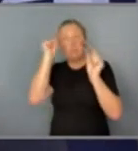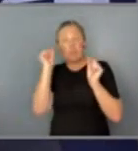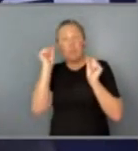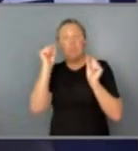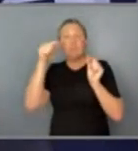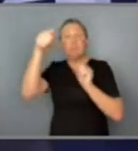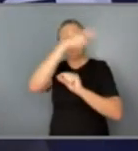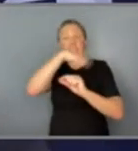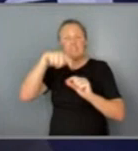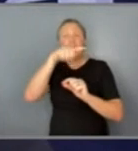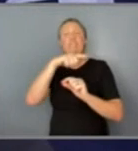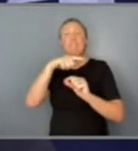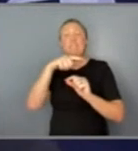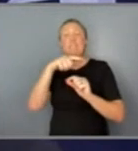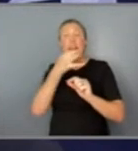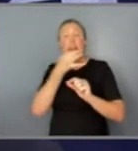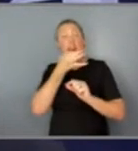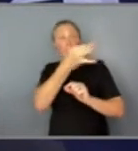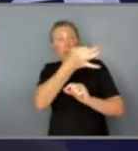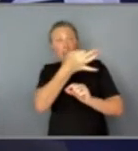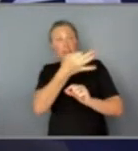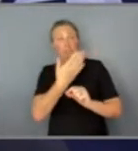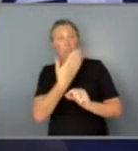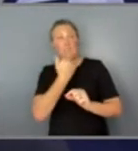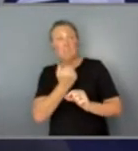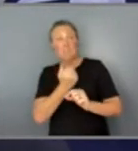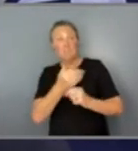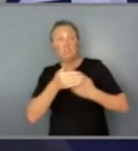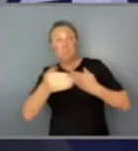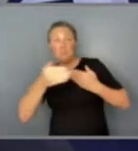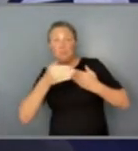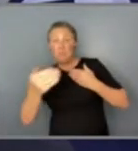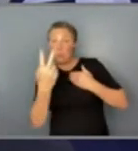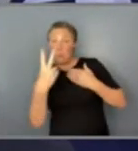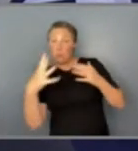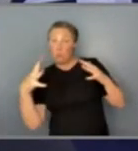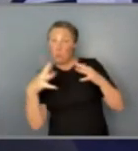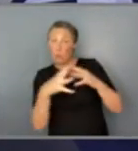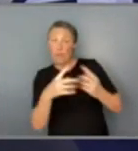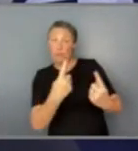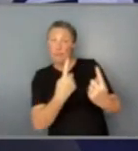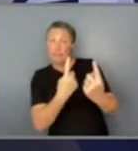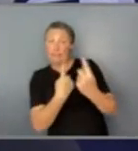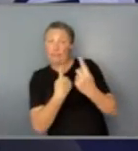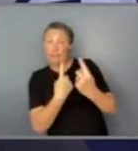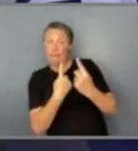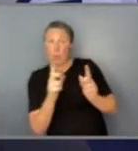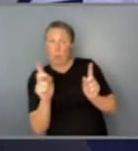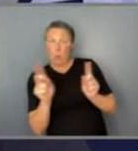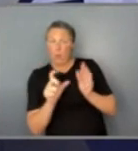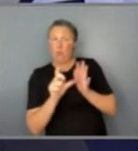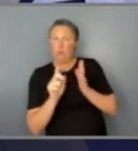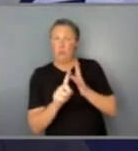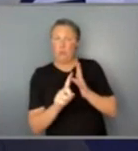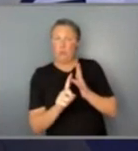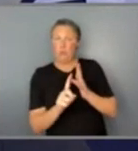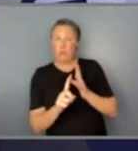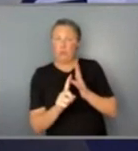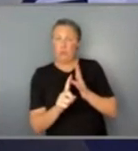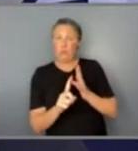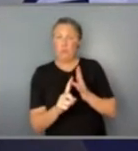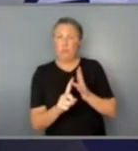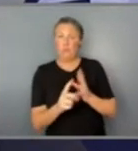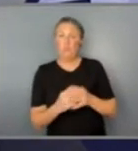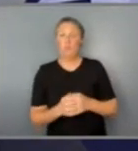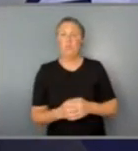panel, within the next fortnight to give us a clear recommendation on that, and the Chief Medical Officer will